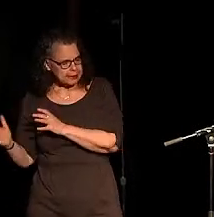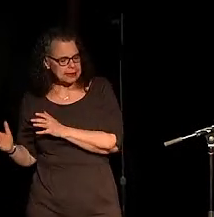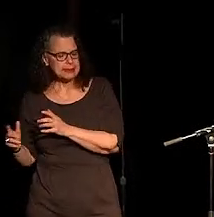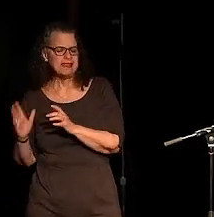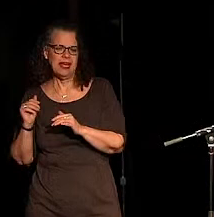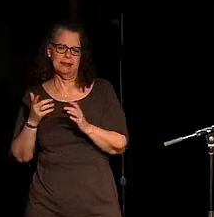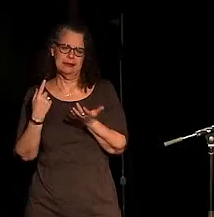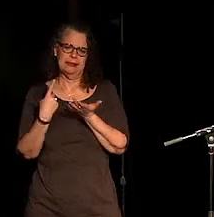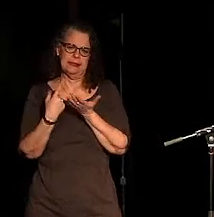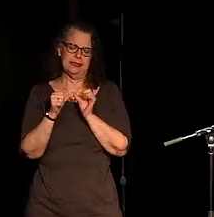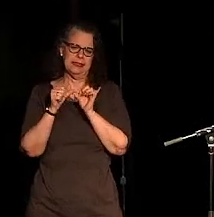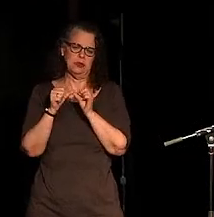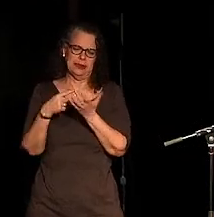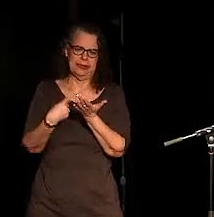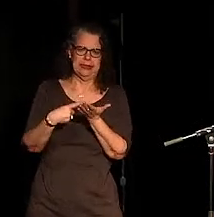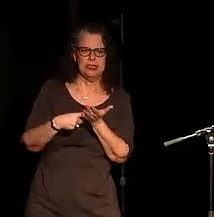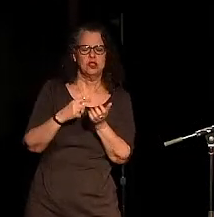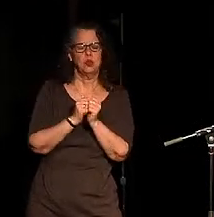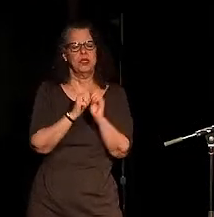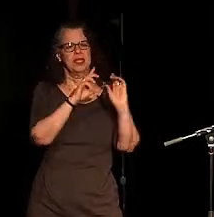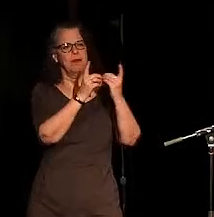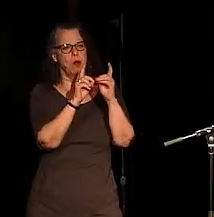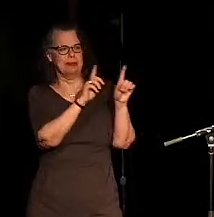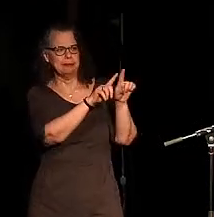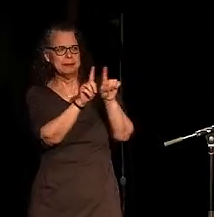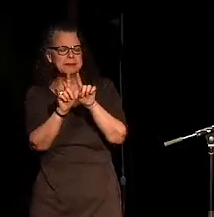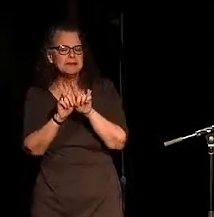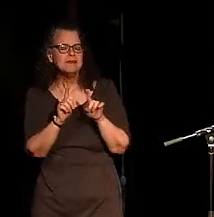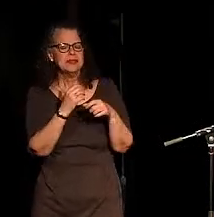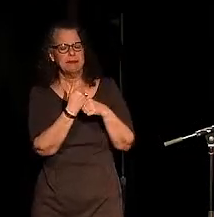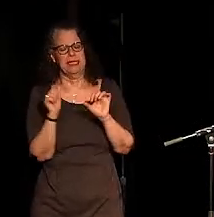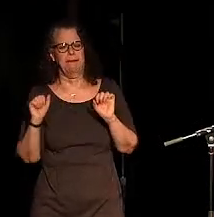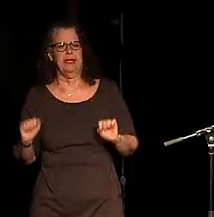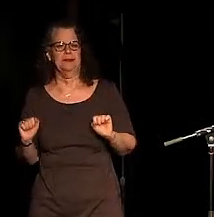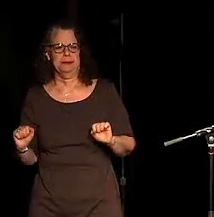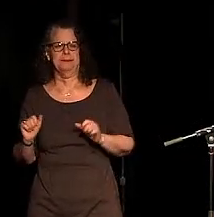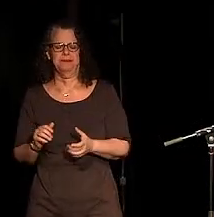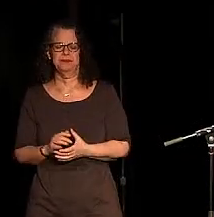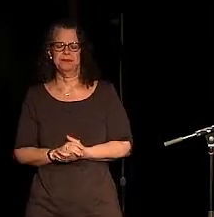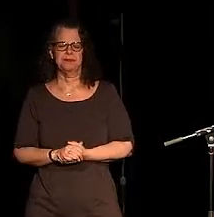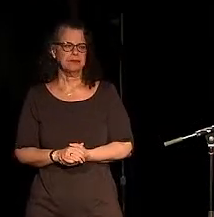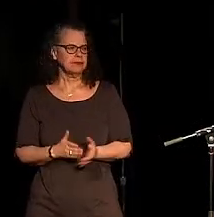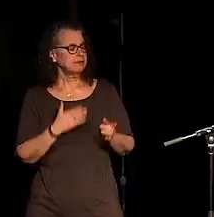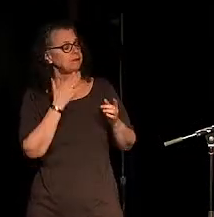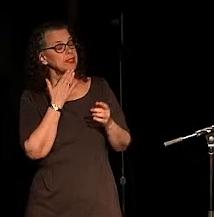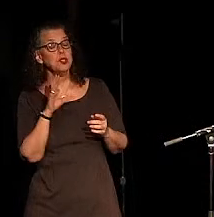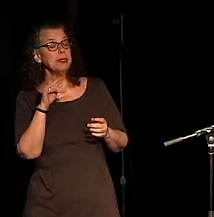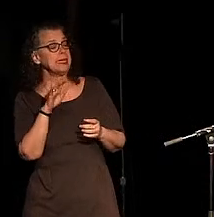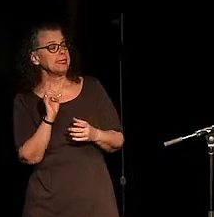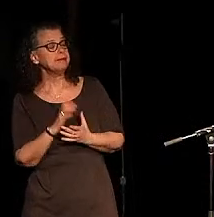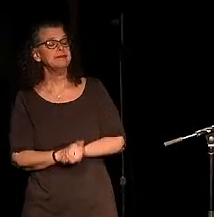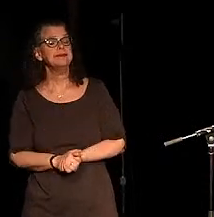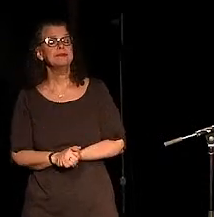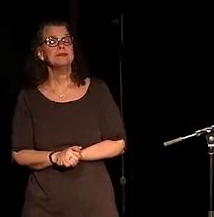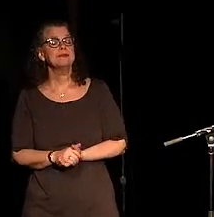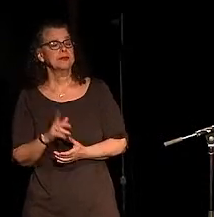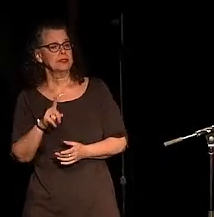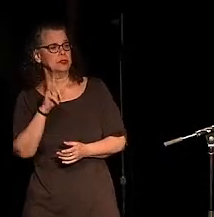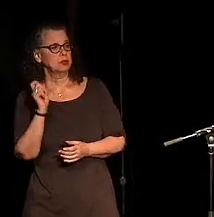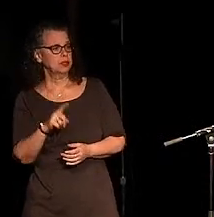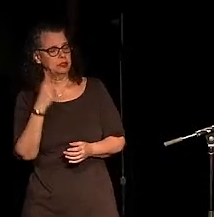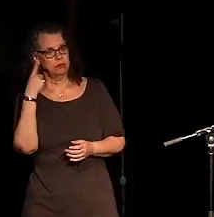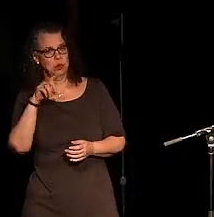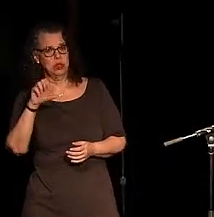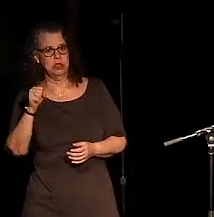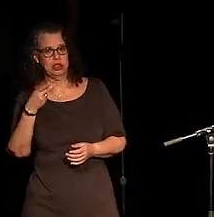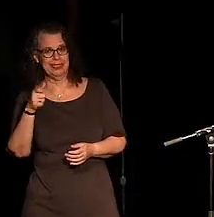ongoing conversation with departments that's making that all possible. Thank you, Billy. This question is for